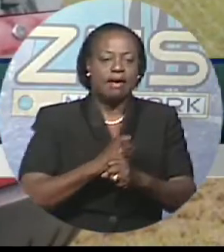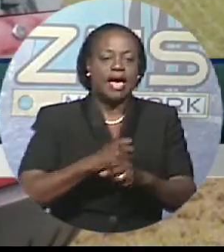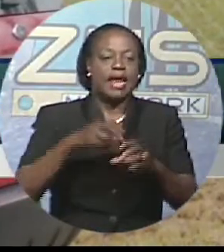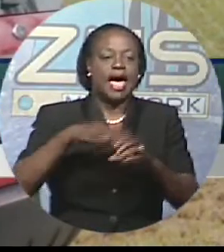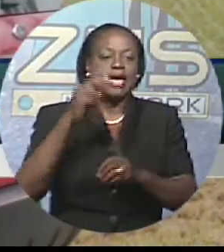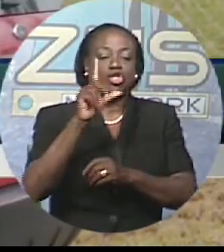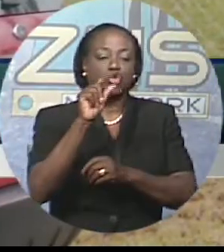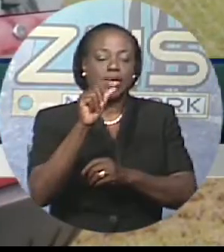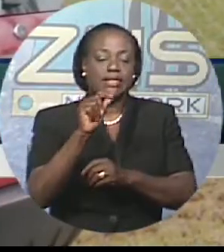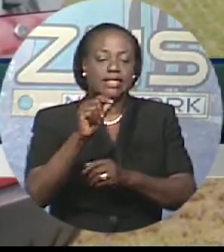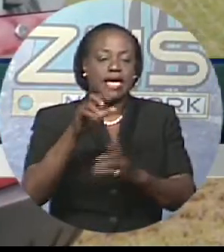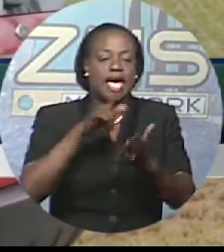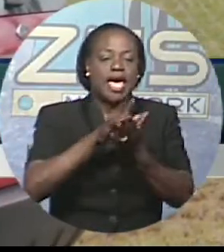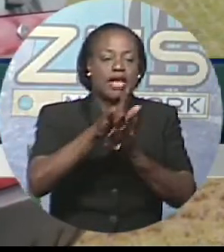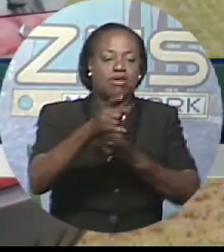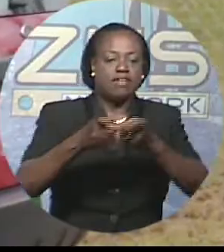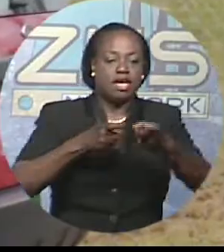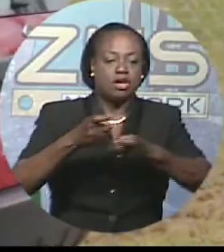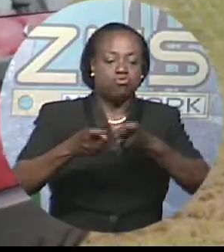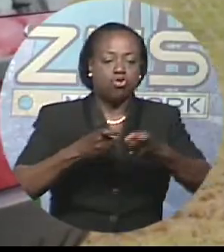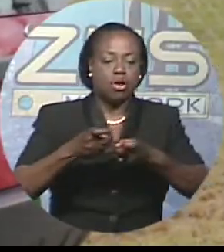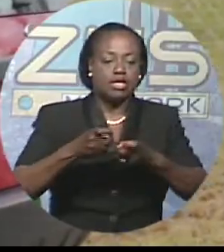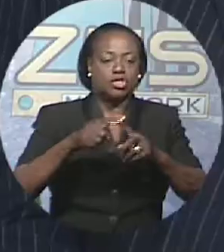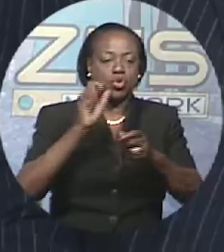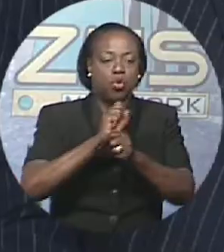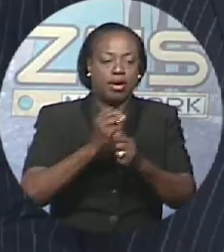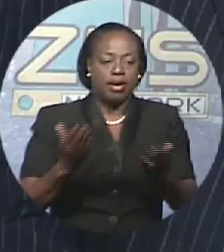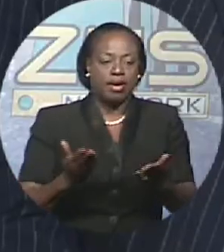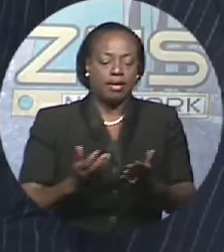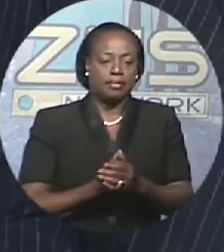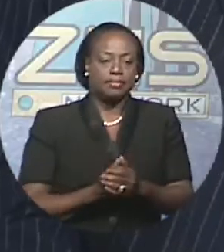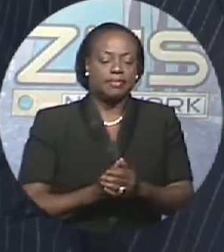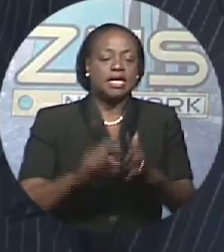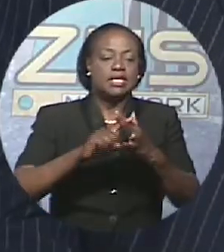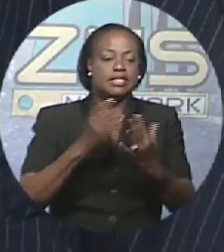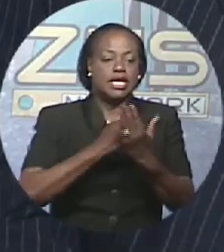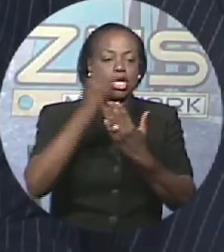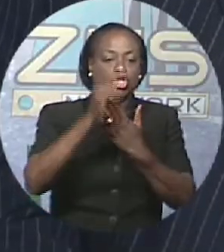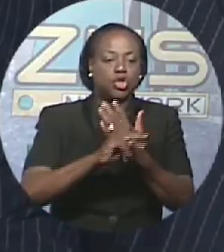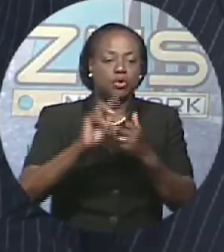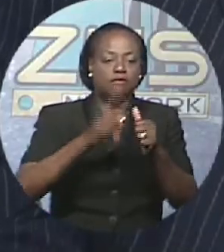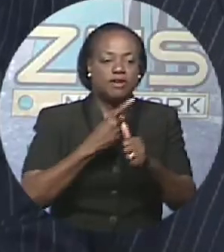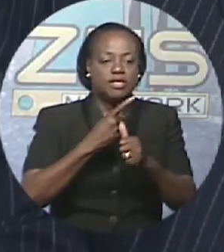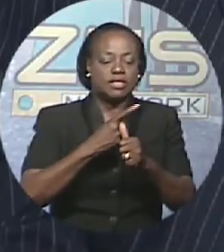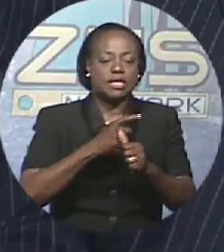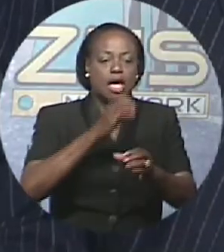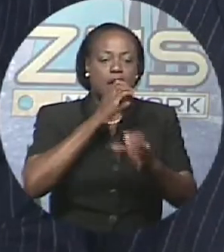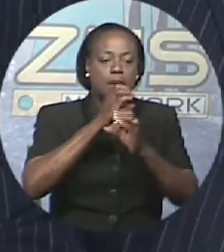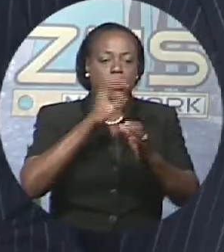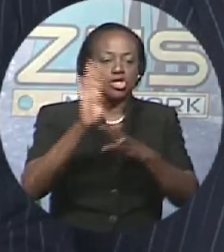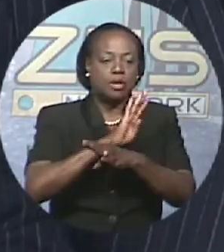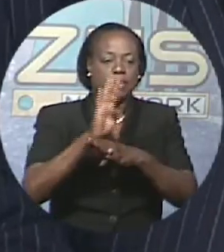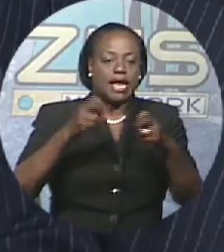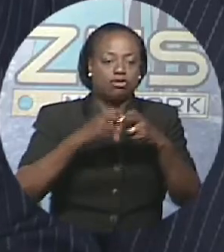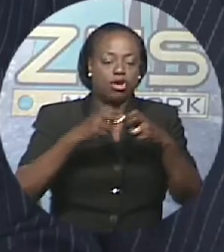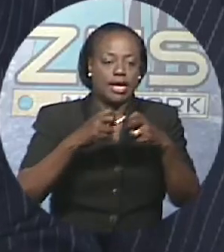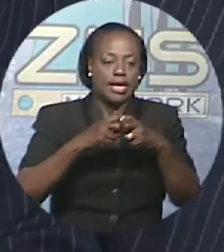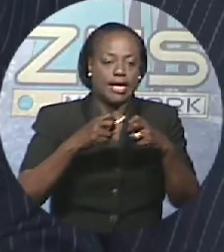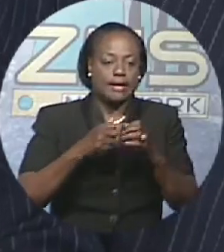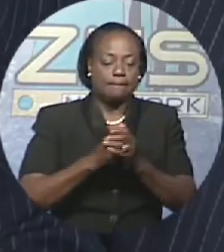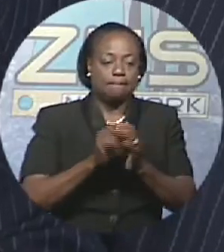international competitive bidding process read out to the world. We had ICAO consultants, that's different than what we did before. The project